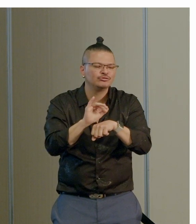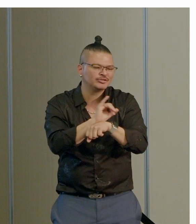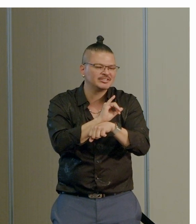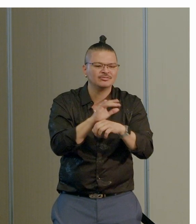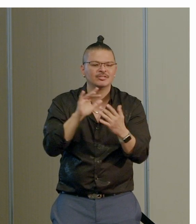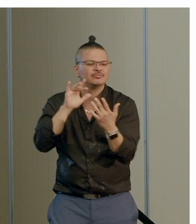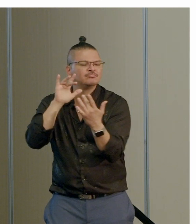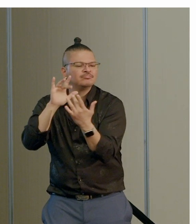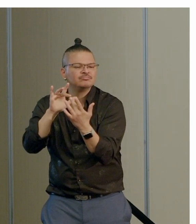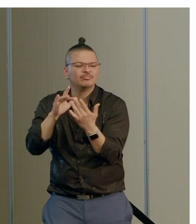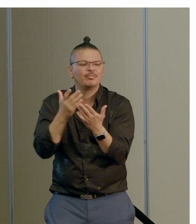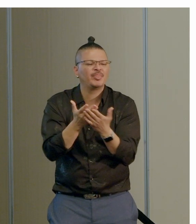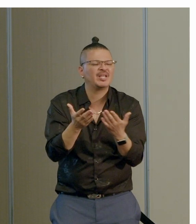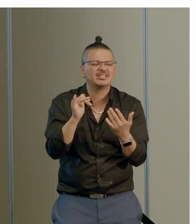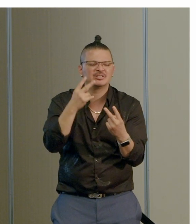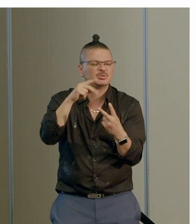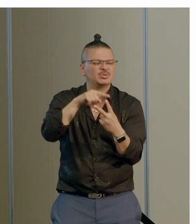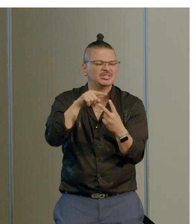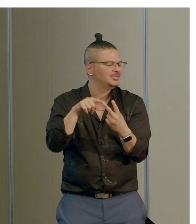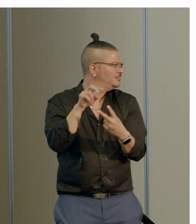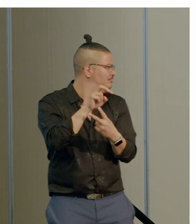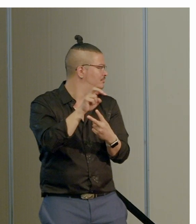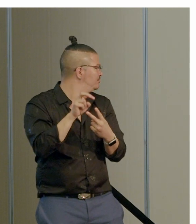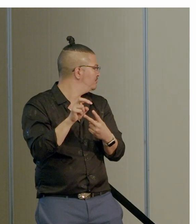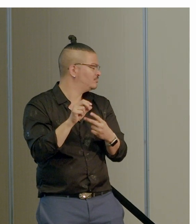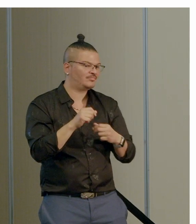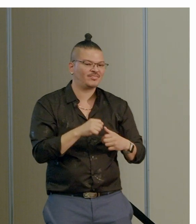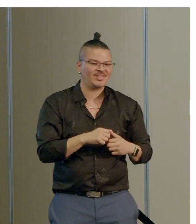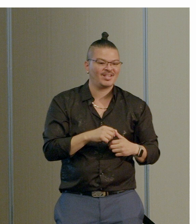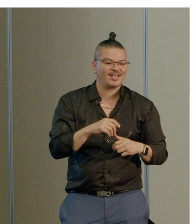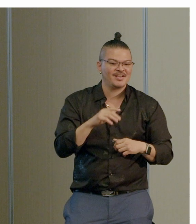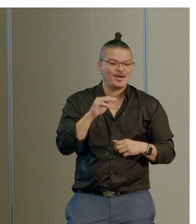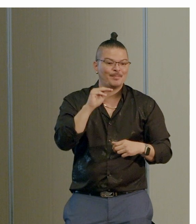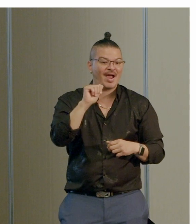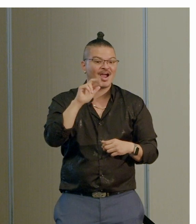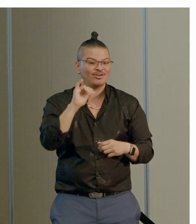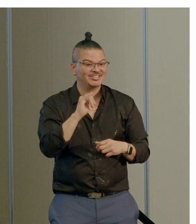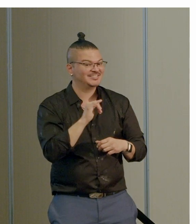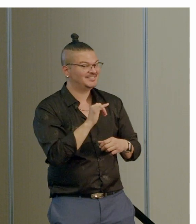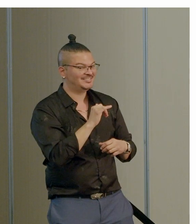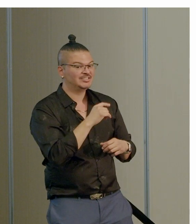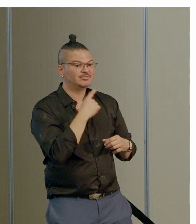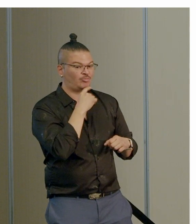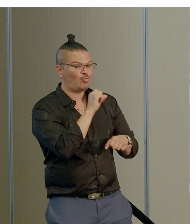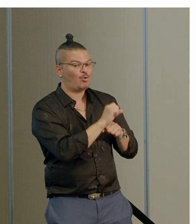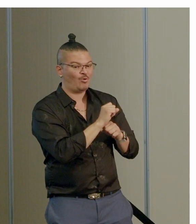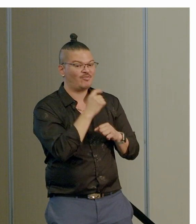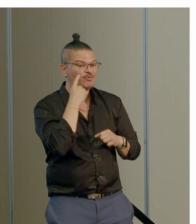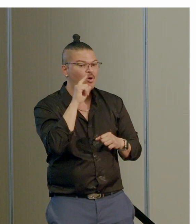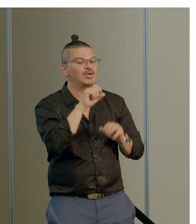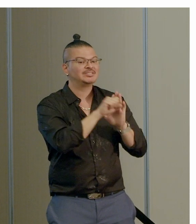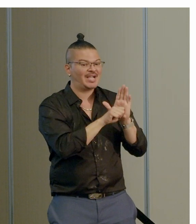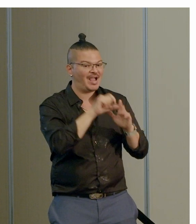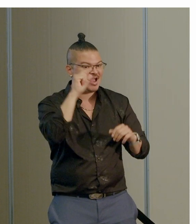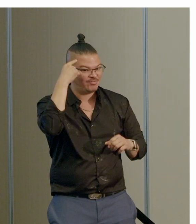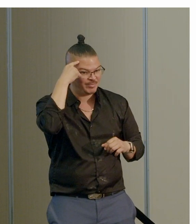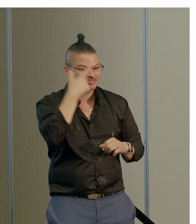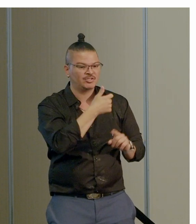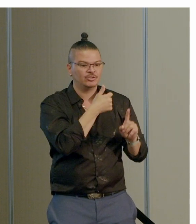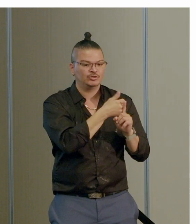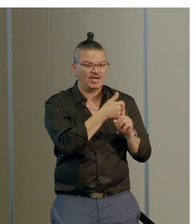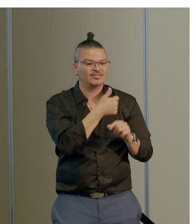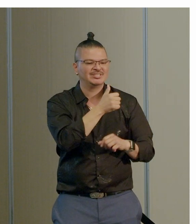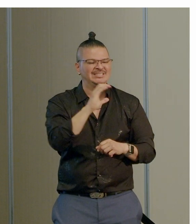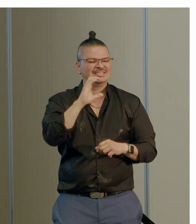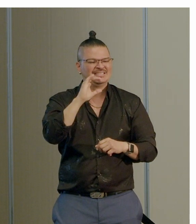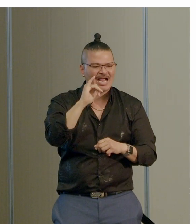And Mary works for the state government as a CIO in one of the state agencies. Even though they